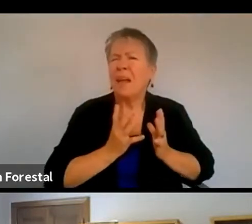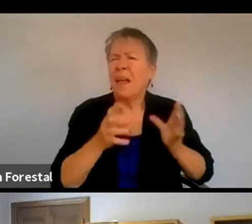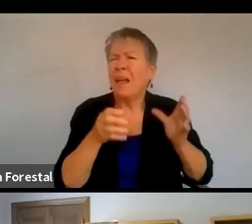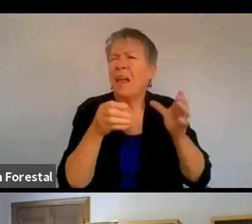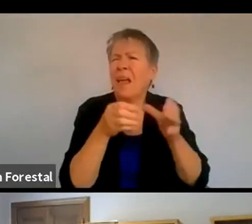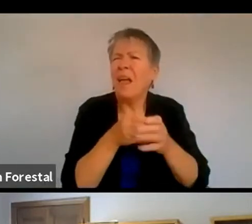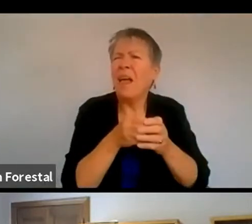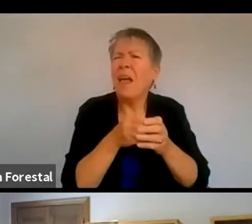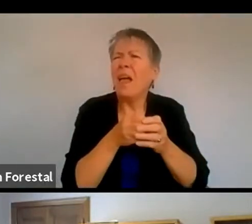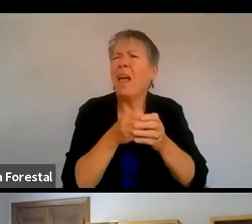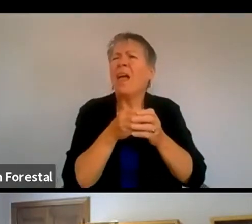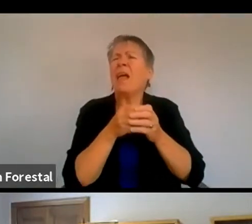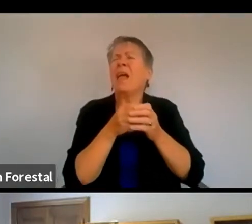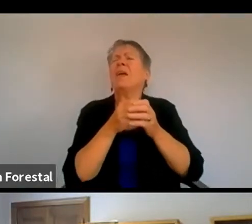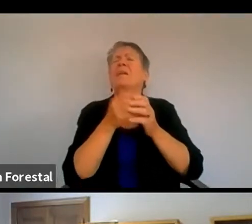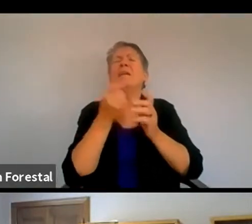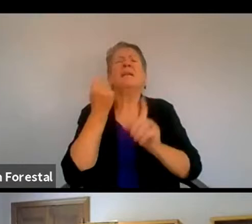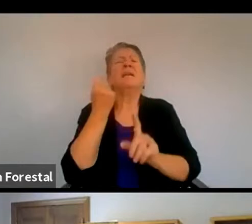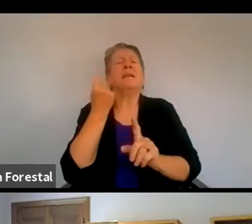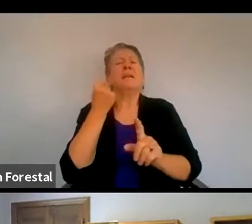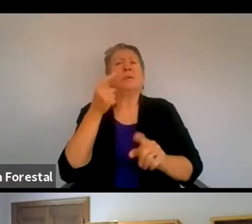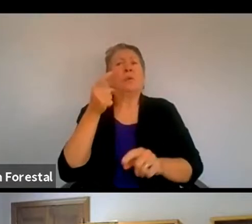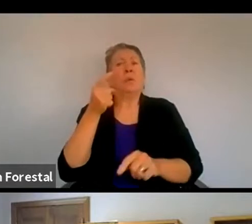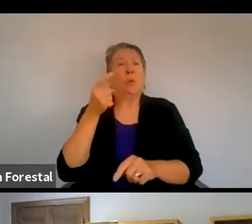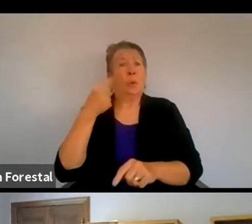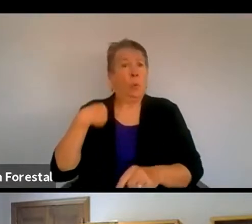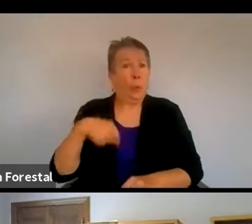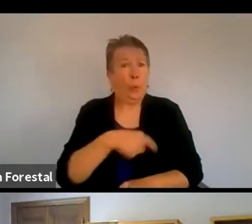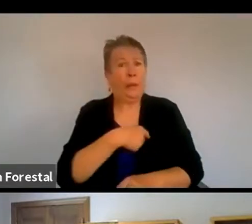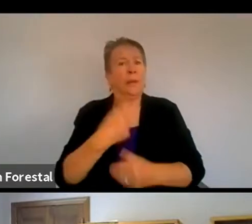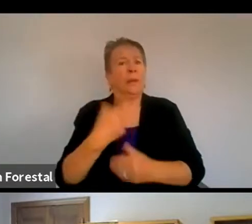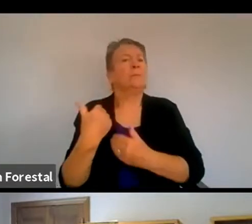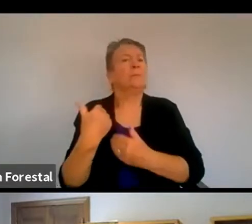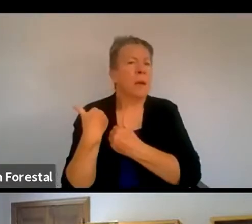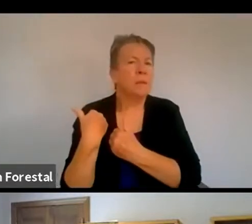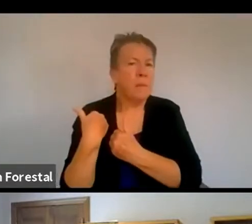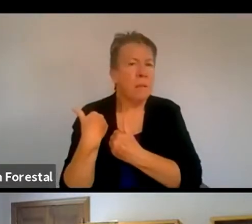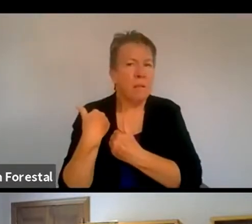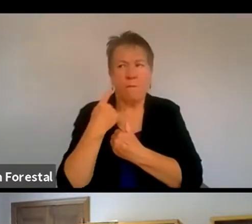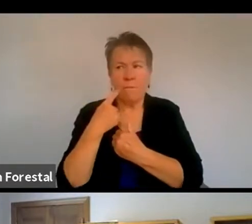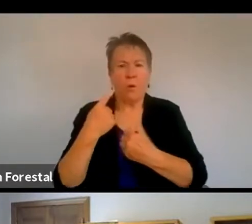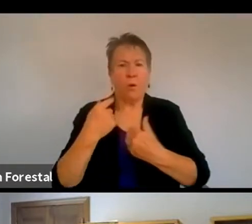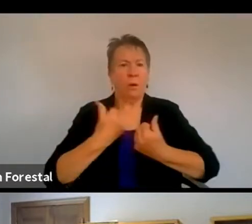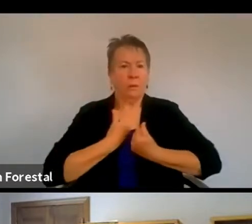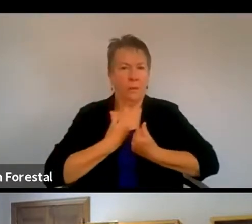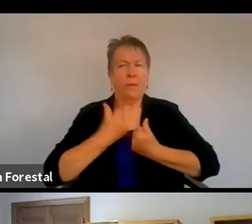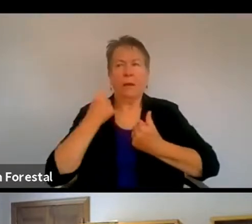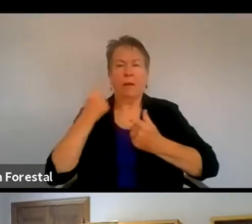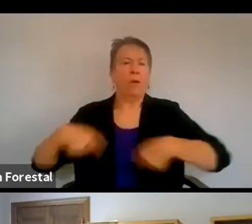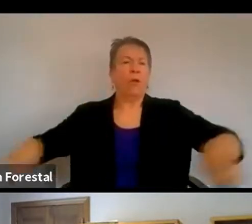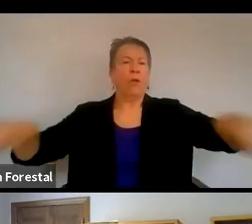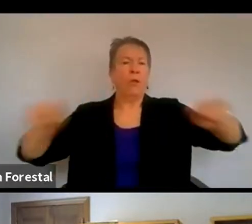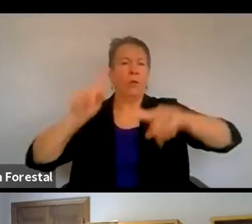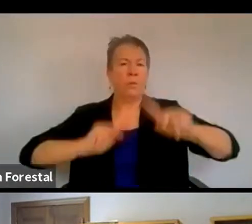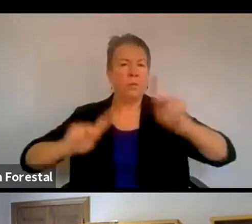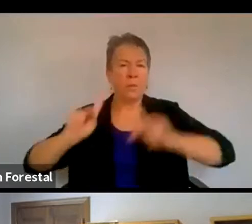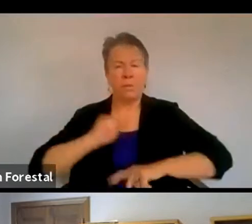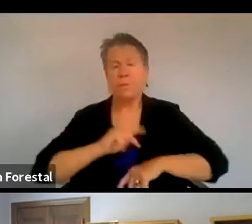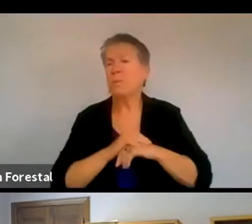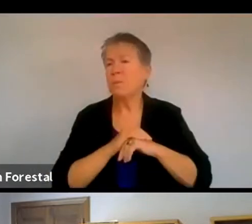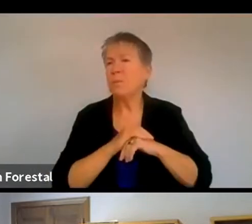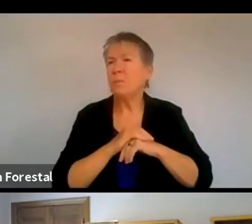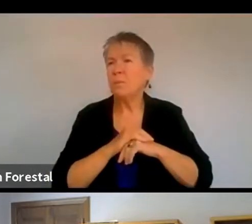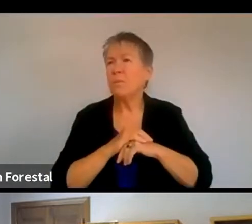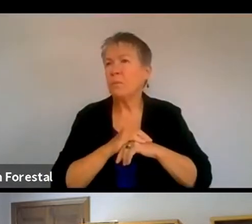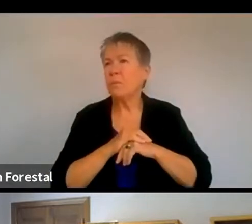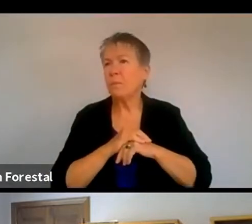virus. Moving on to my daily report, as the governor shared, our hospitals reported 852